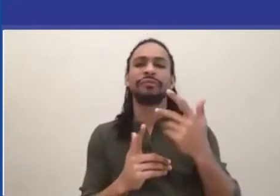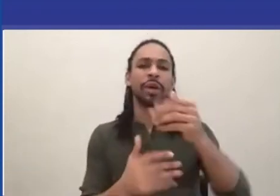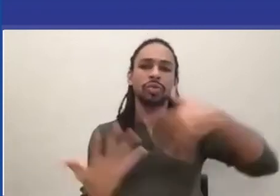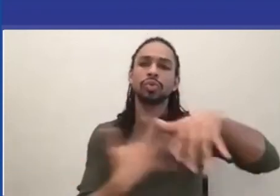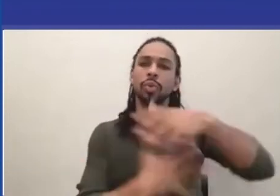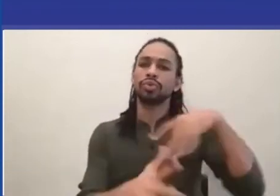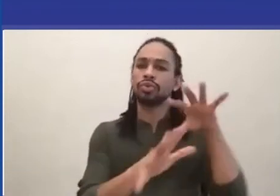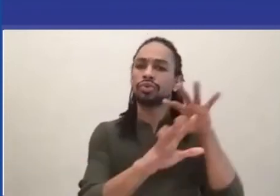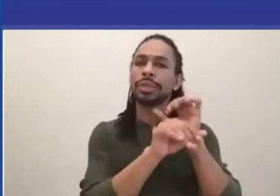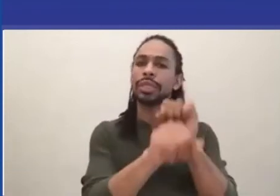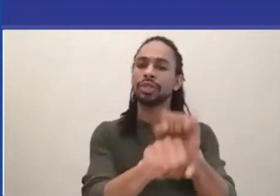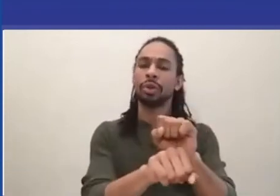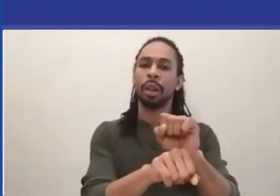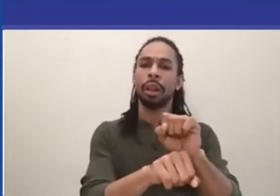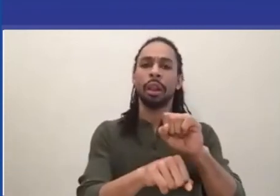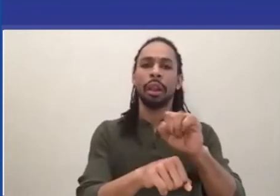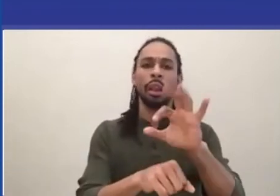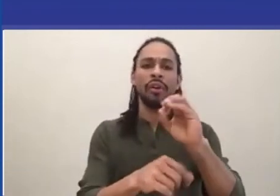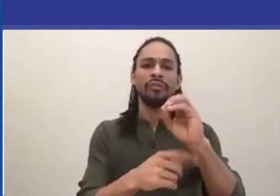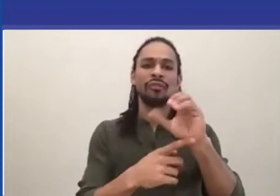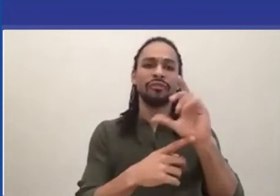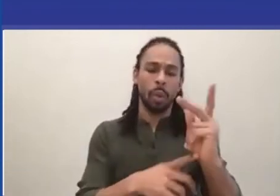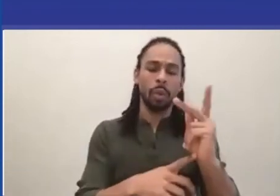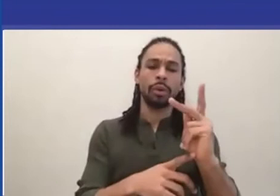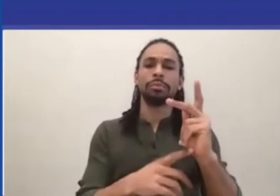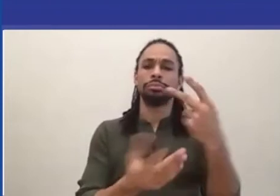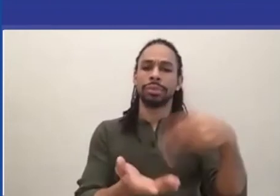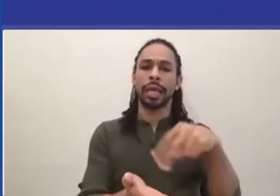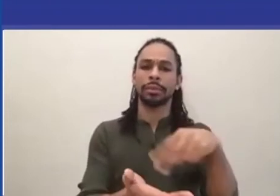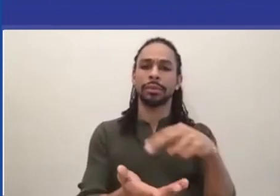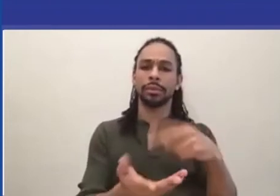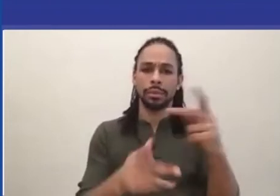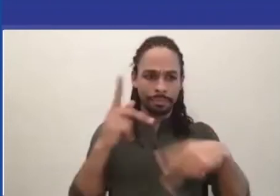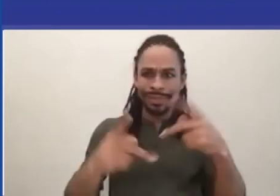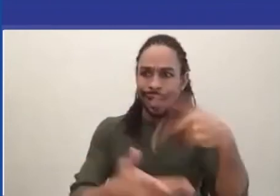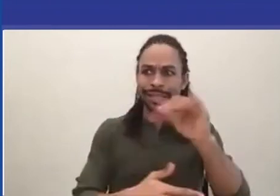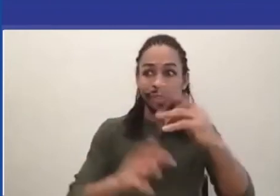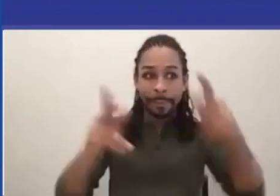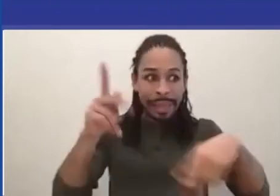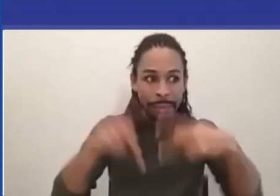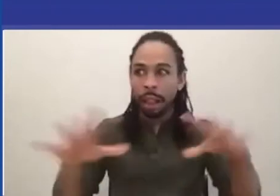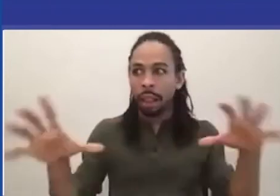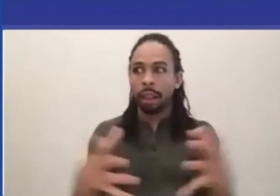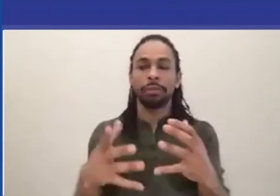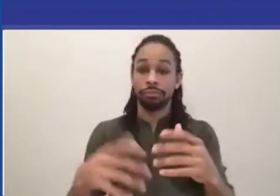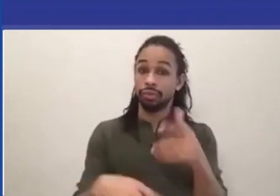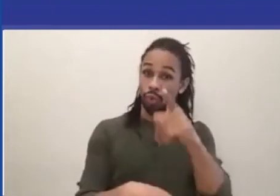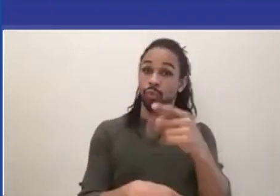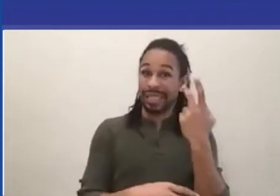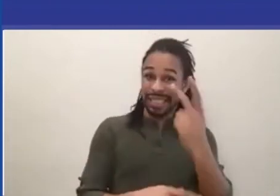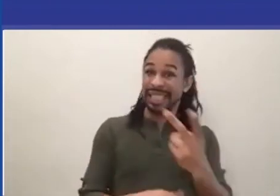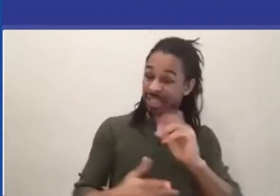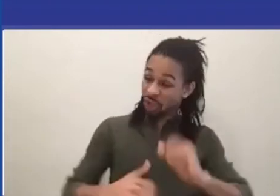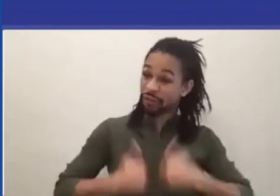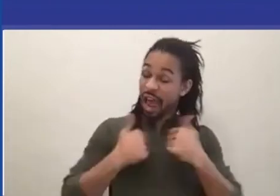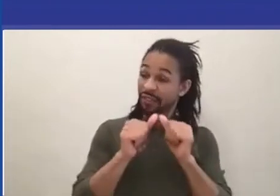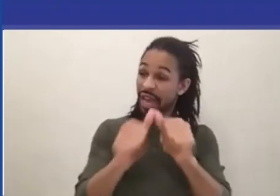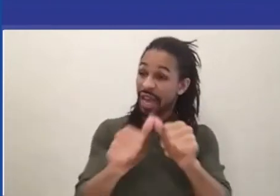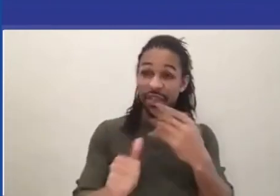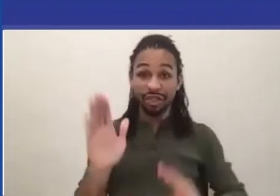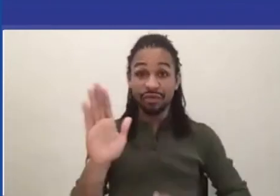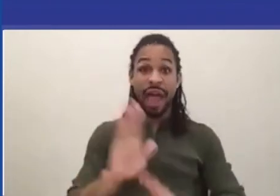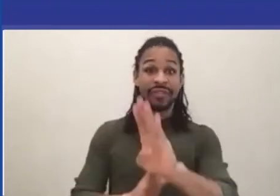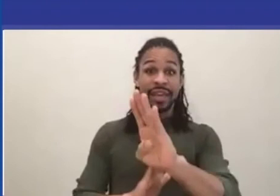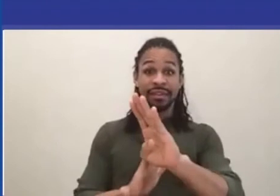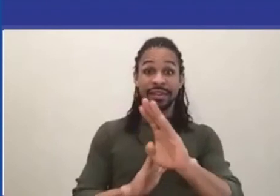folkloric dance in your experience this year do you see surviving and actually thriving on the other end of on